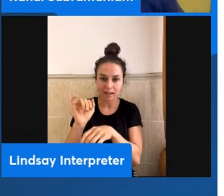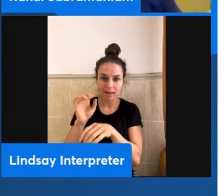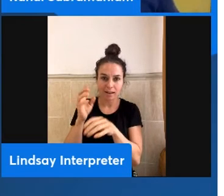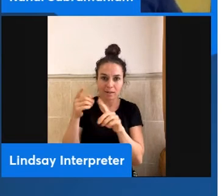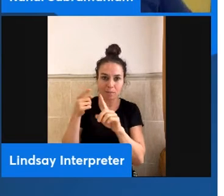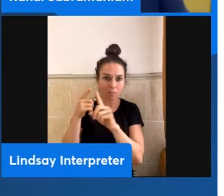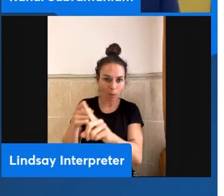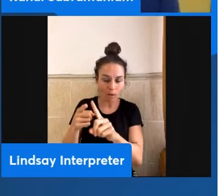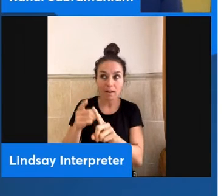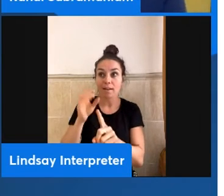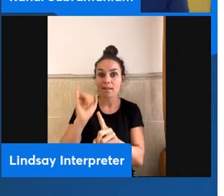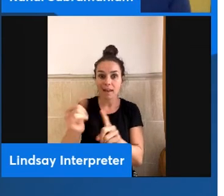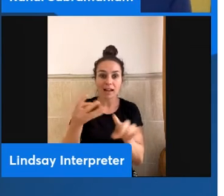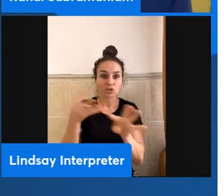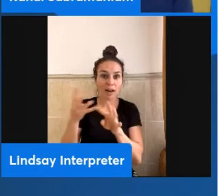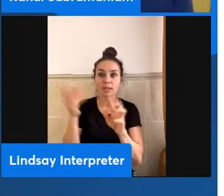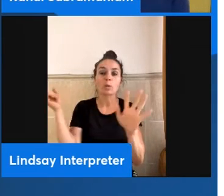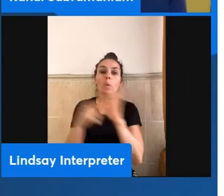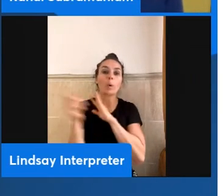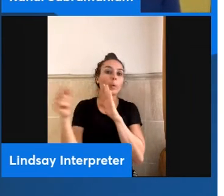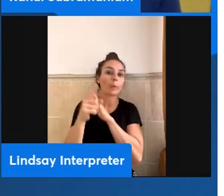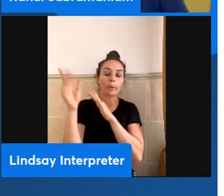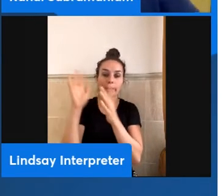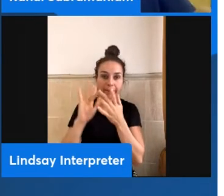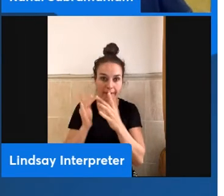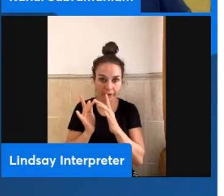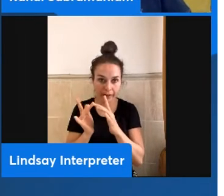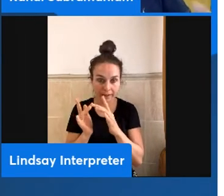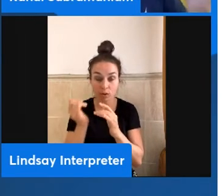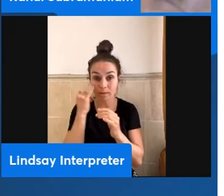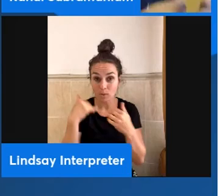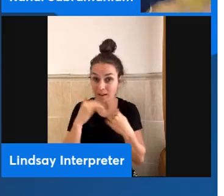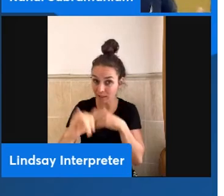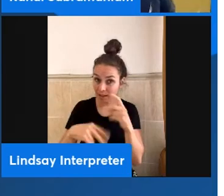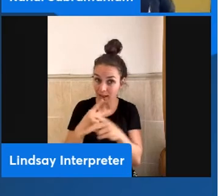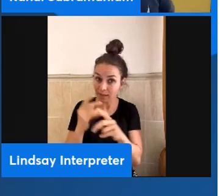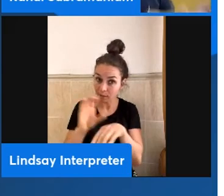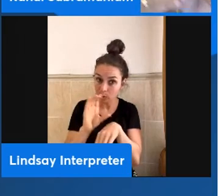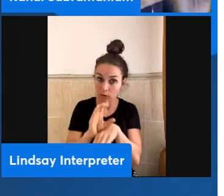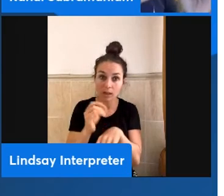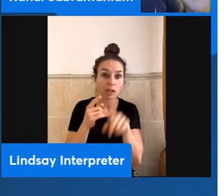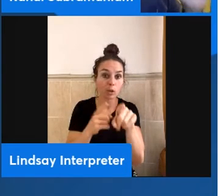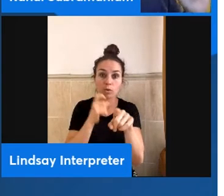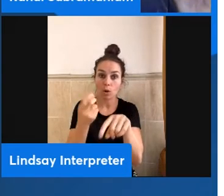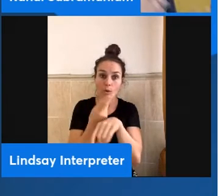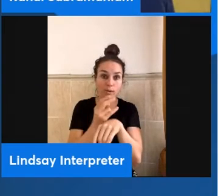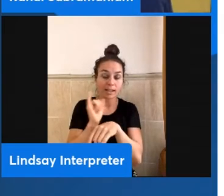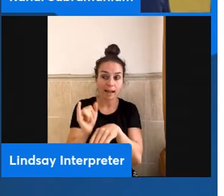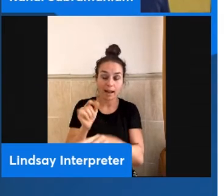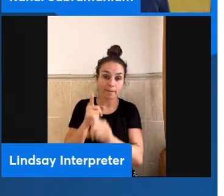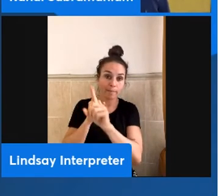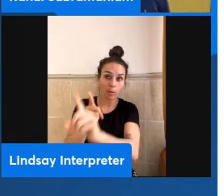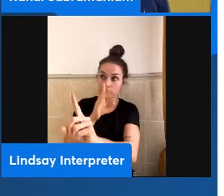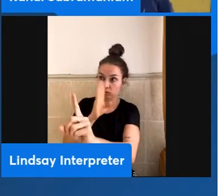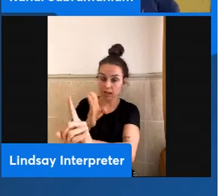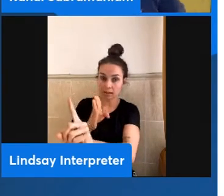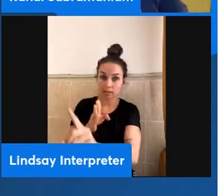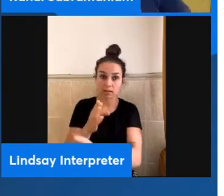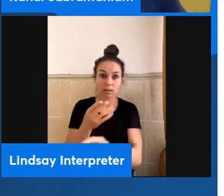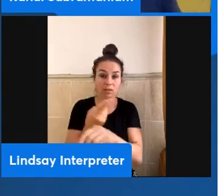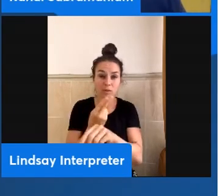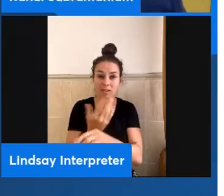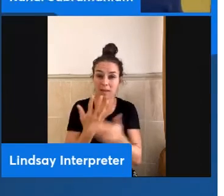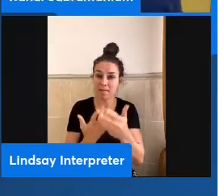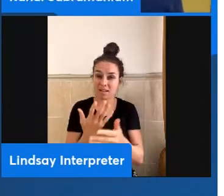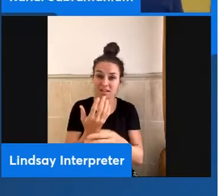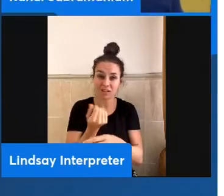if you have your compute within a VPC and you didn't use the VPC endpoint to write even to S3, you suddenly